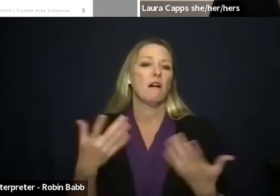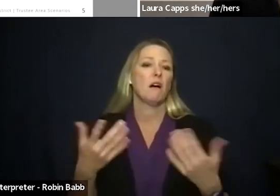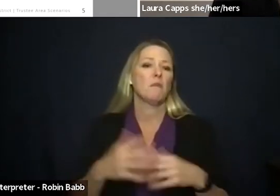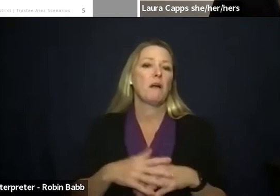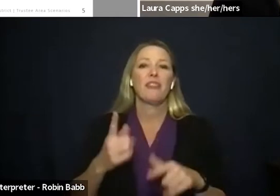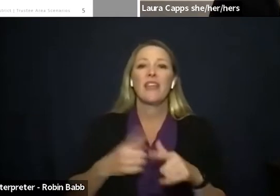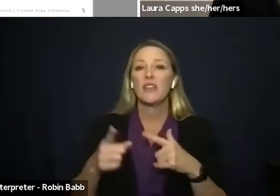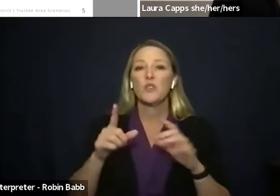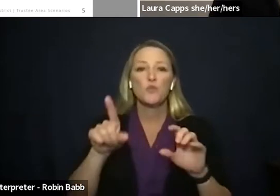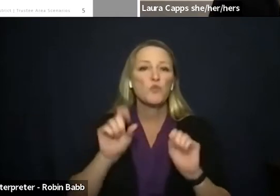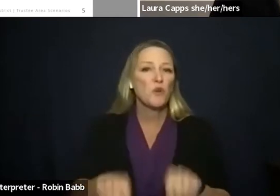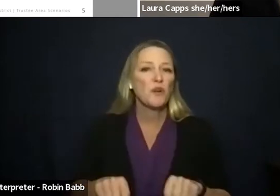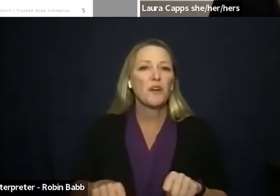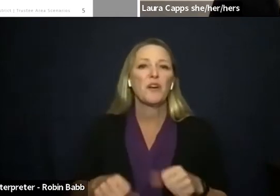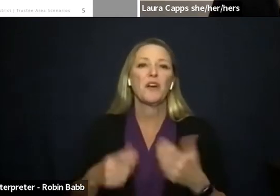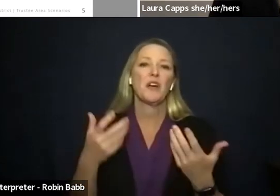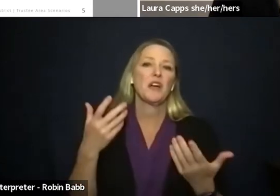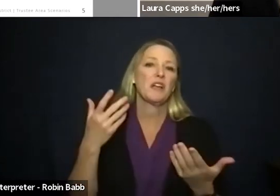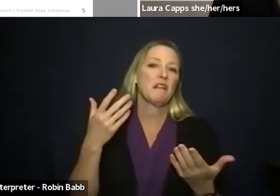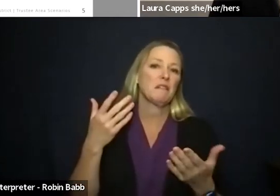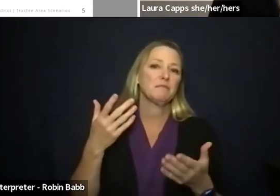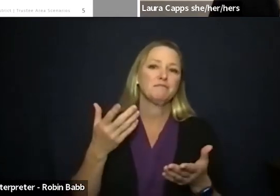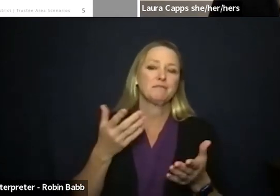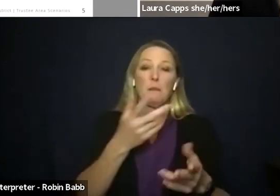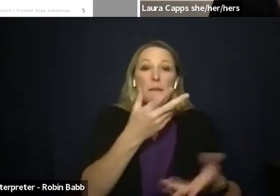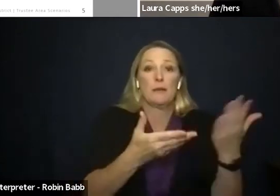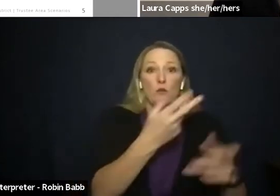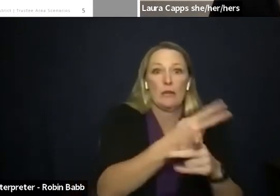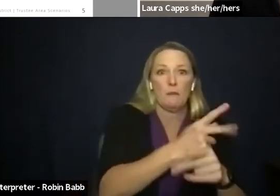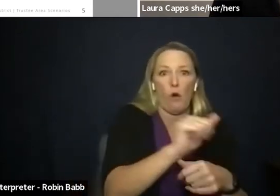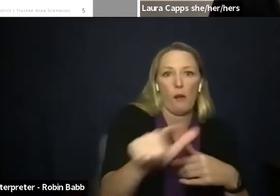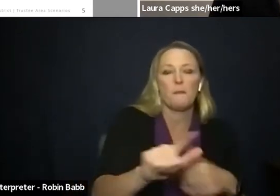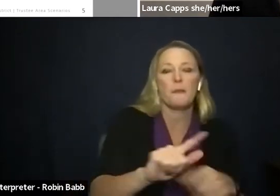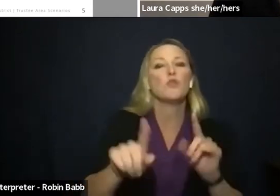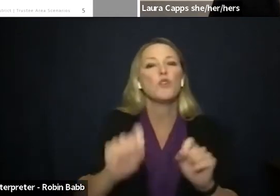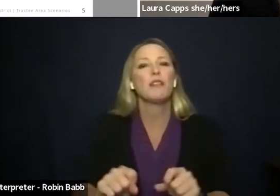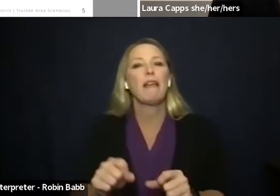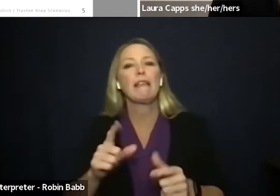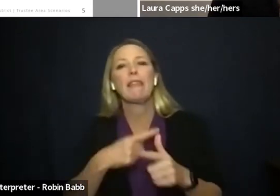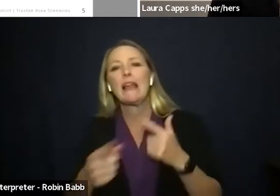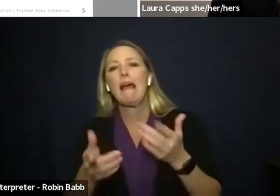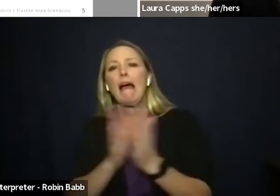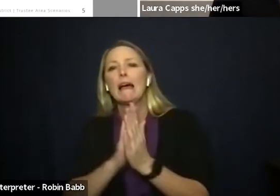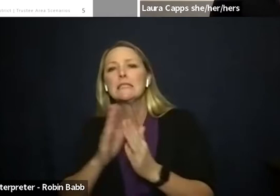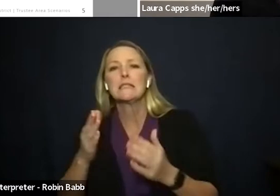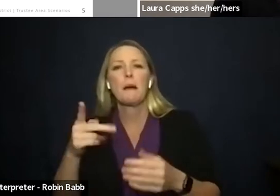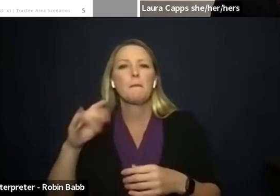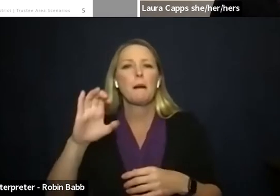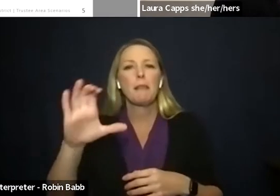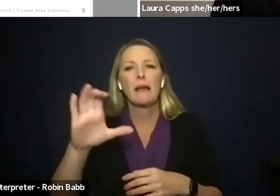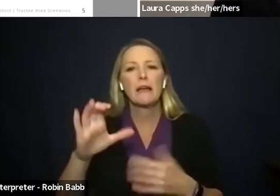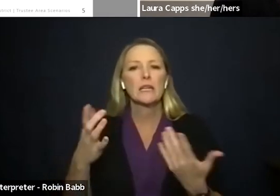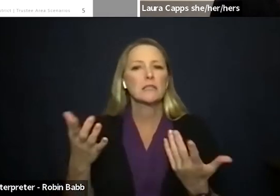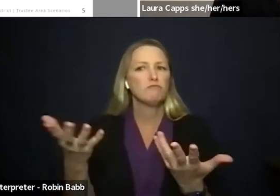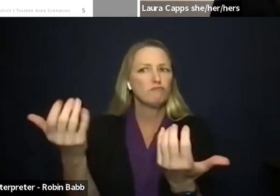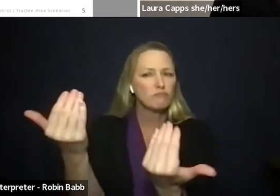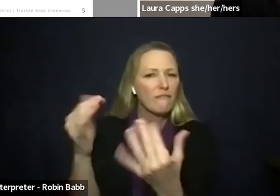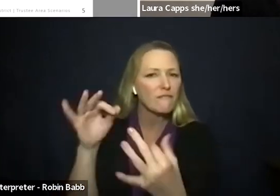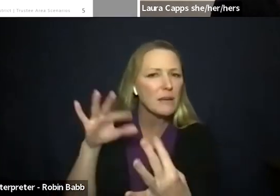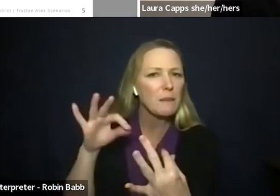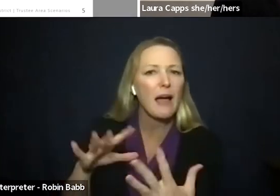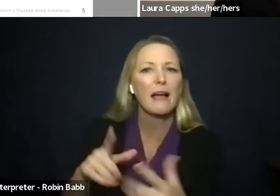conversations with public that you need so that you're prepared to really make a decision that's going to be formalized